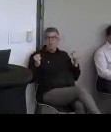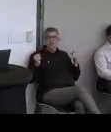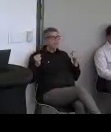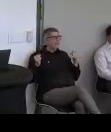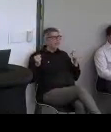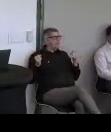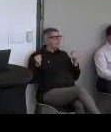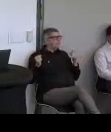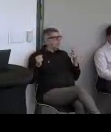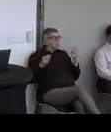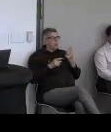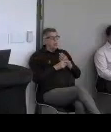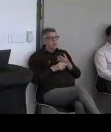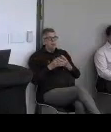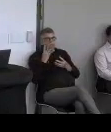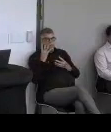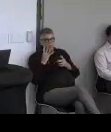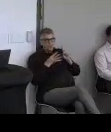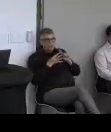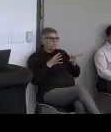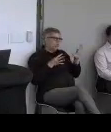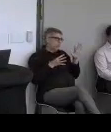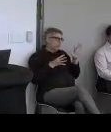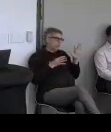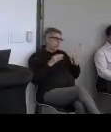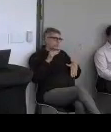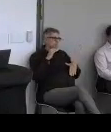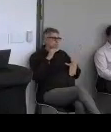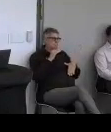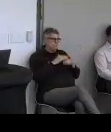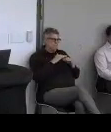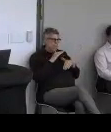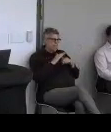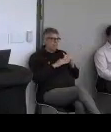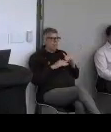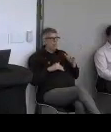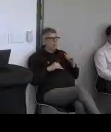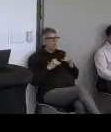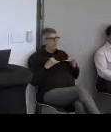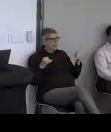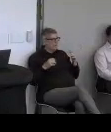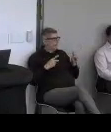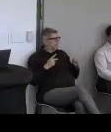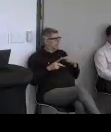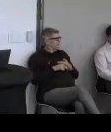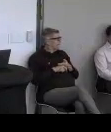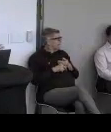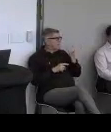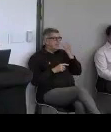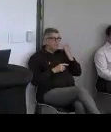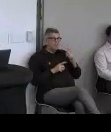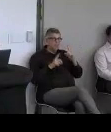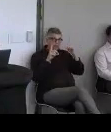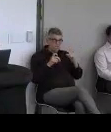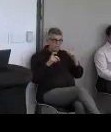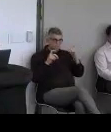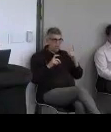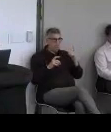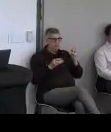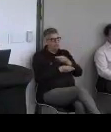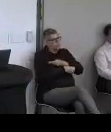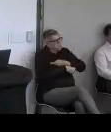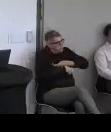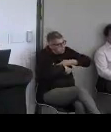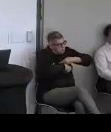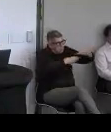So again, use 4 to 5 maximum lines per map. And I've noticed a few people are taking photos. We'll also make this all public in the